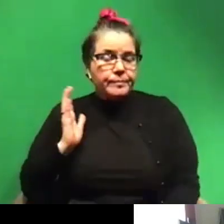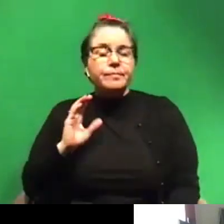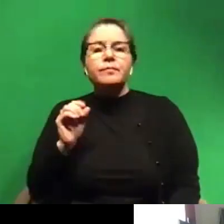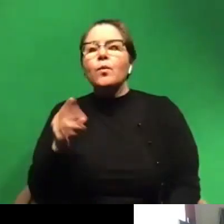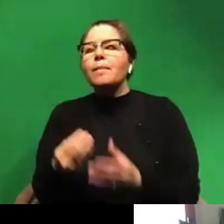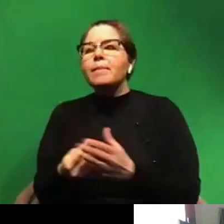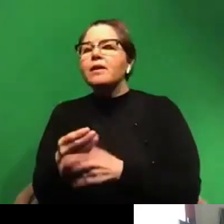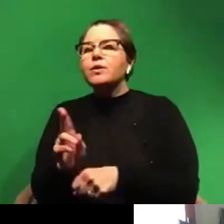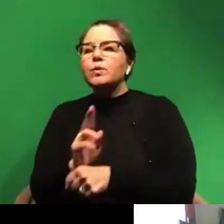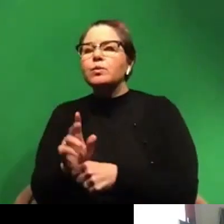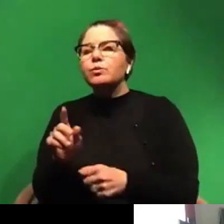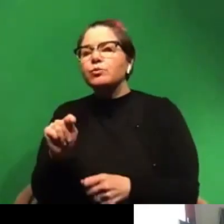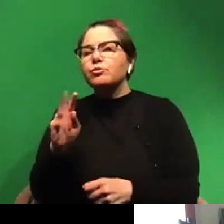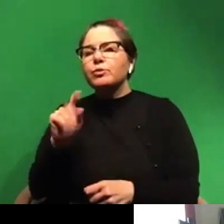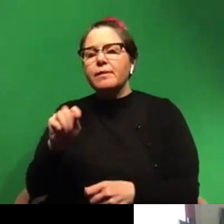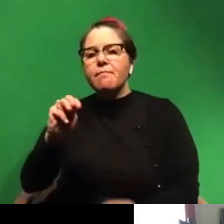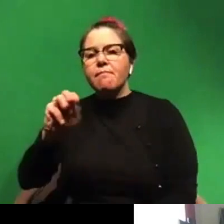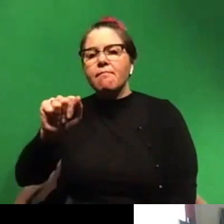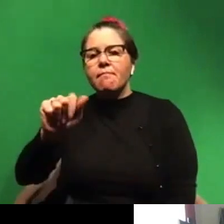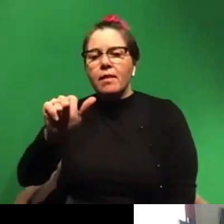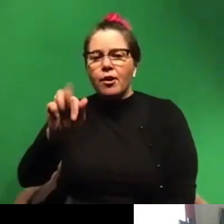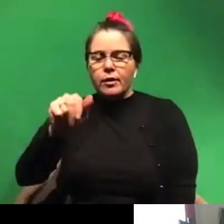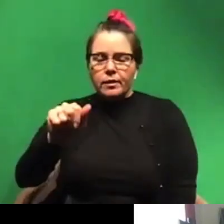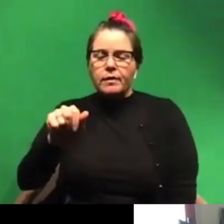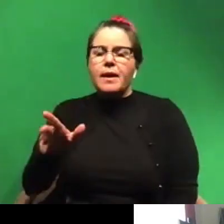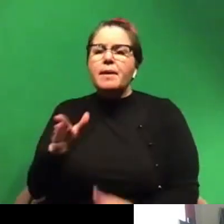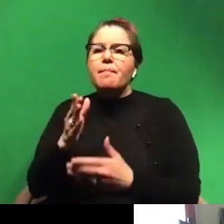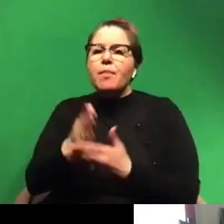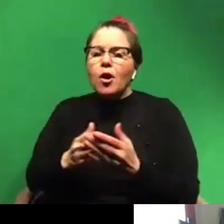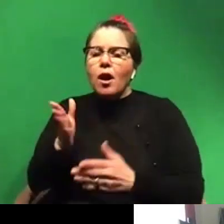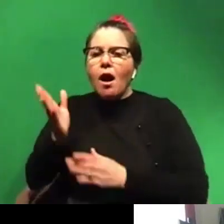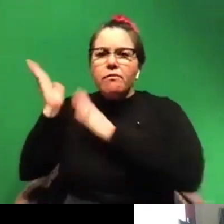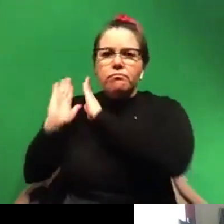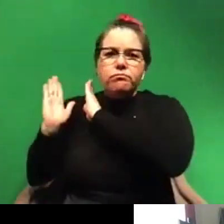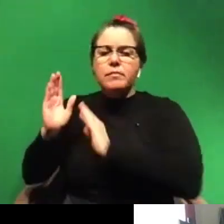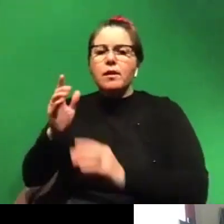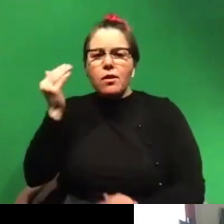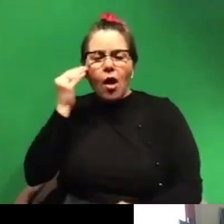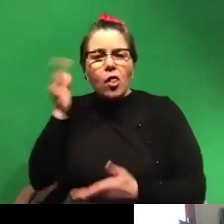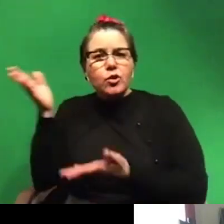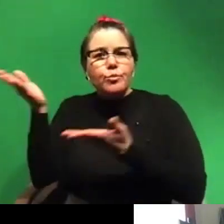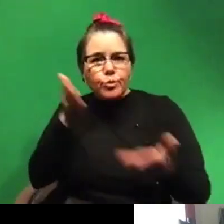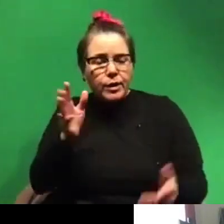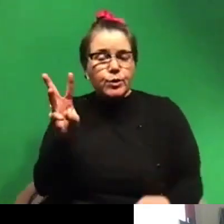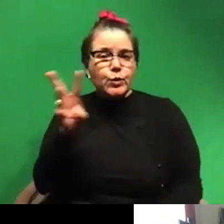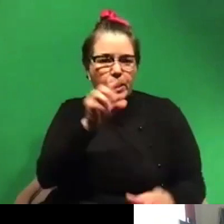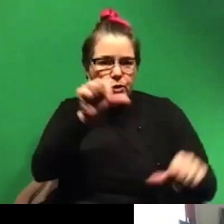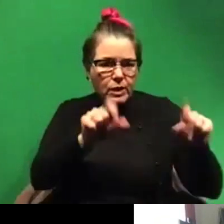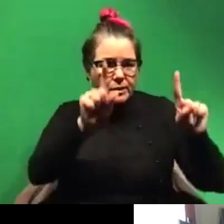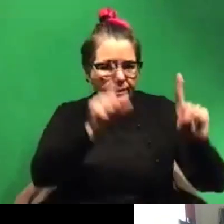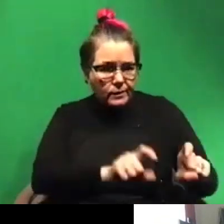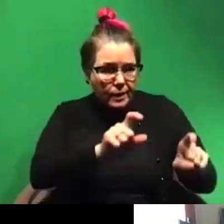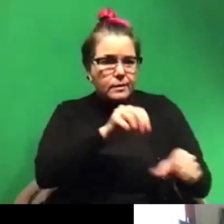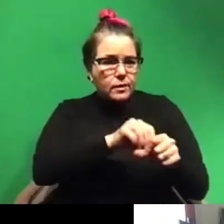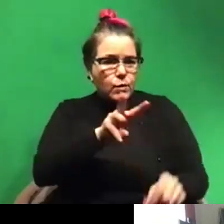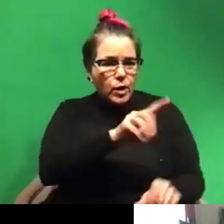used to treat malaria. That those were pieces of traditional knowledge that were brought into Western science and tested in Western science, but they